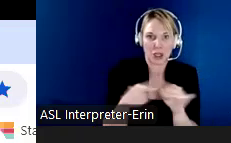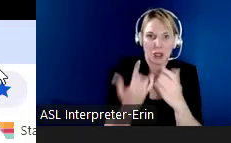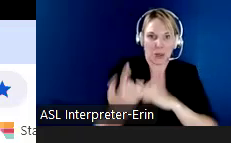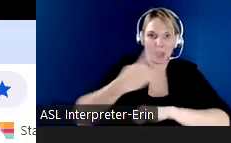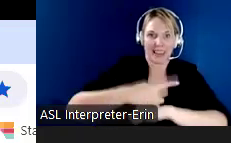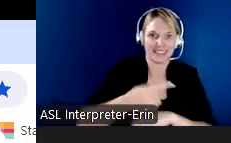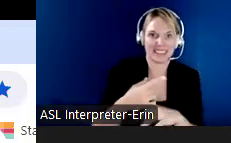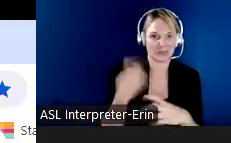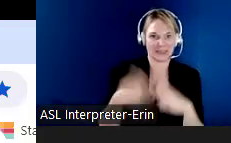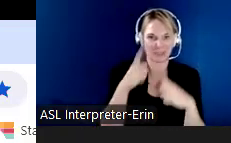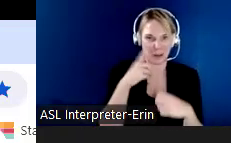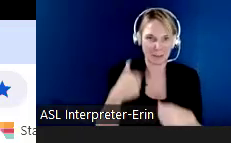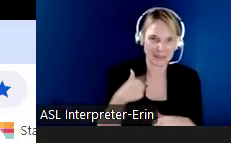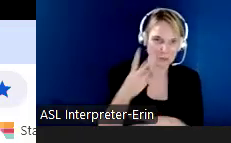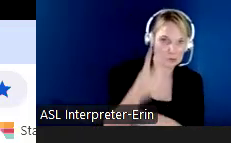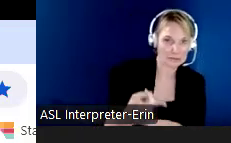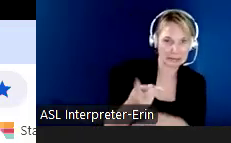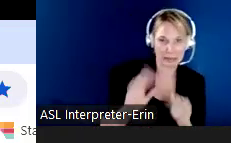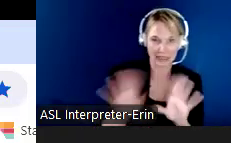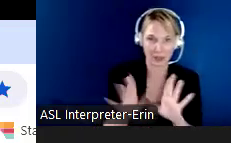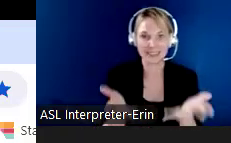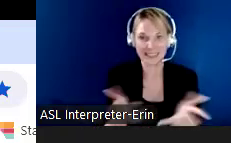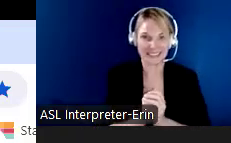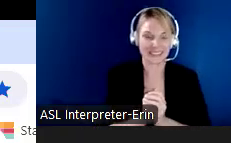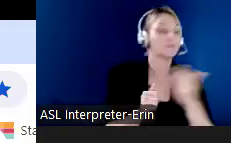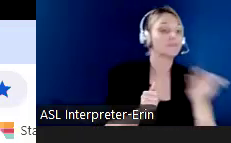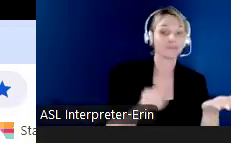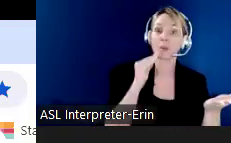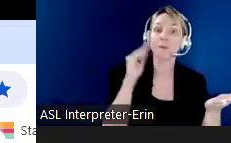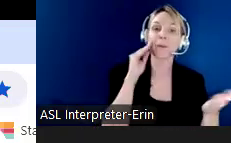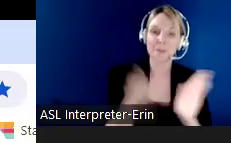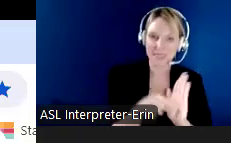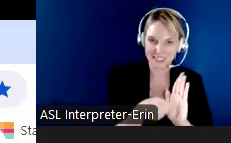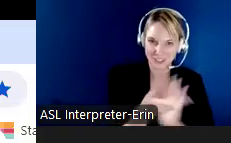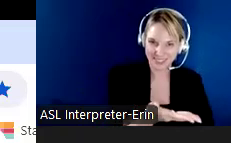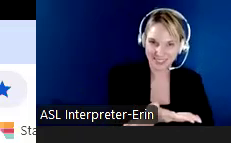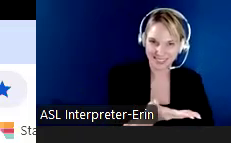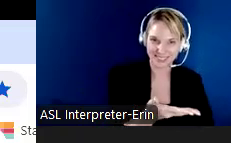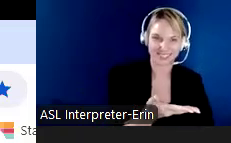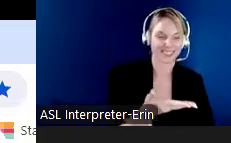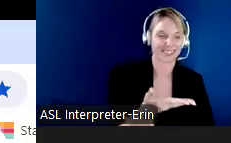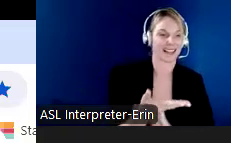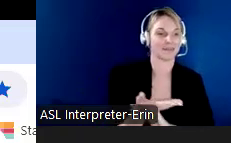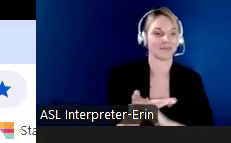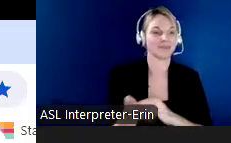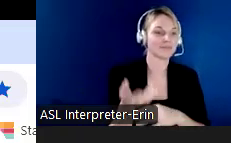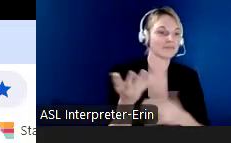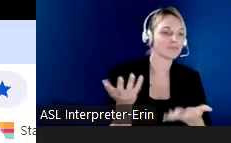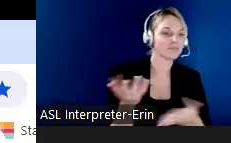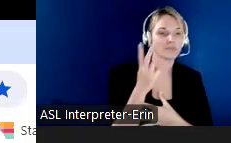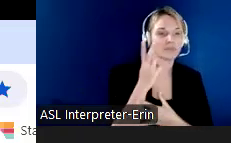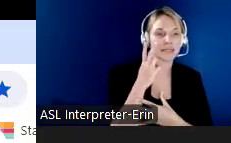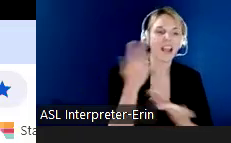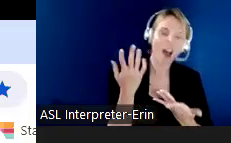me to see. Um, so this is what the homepage is going to look like. You'll see some,